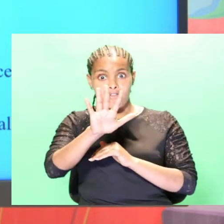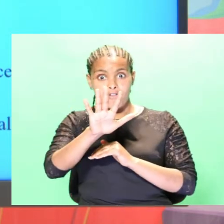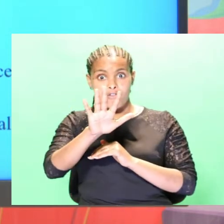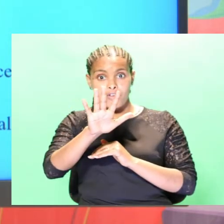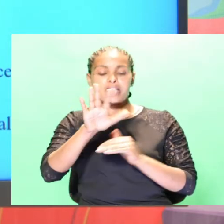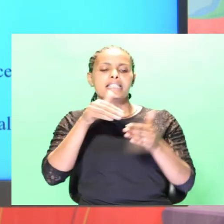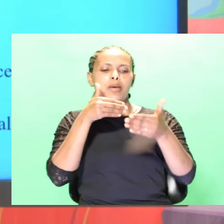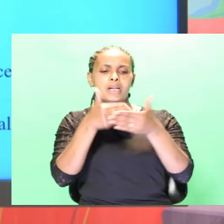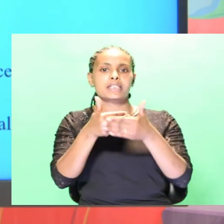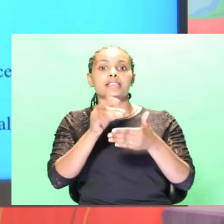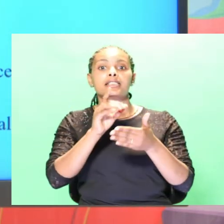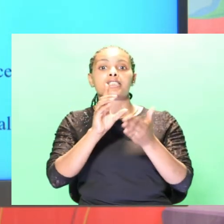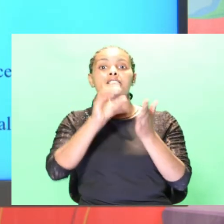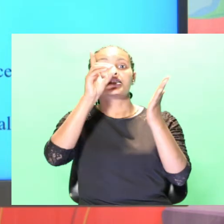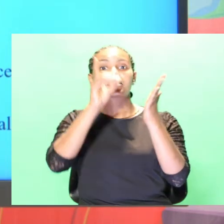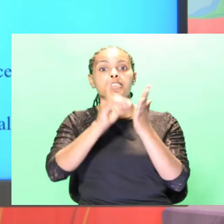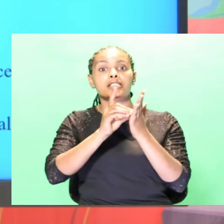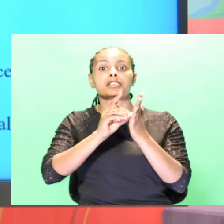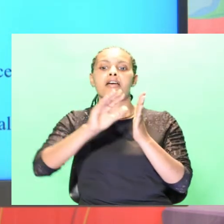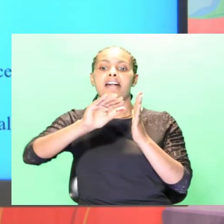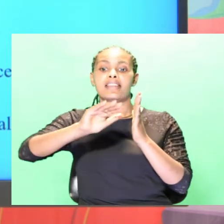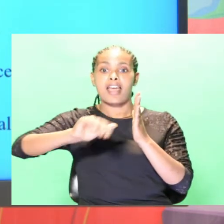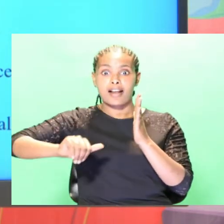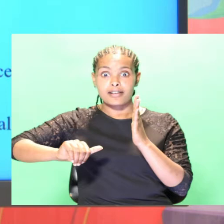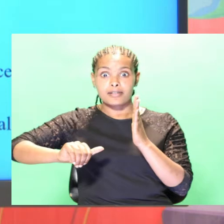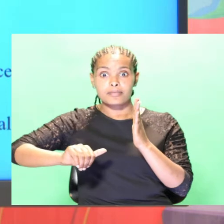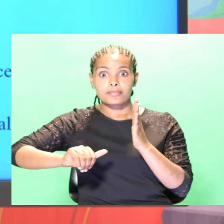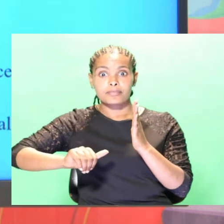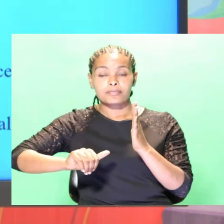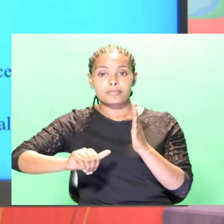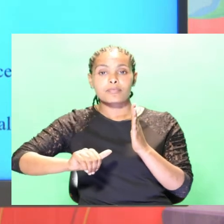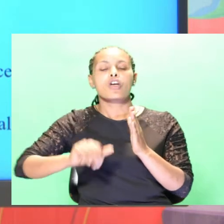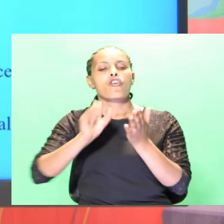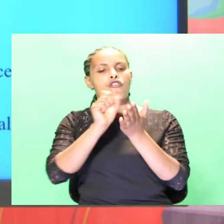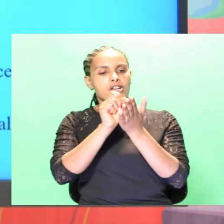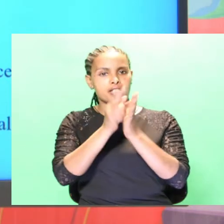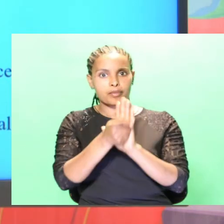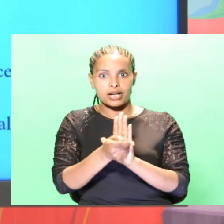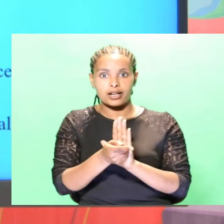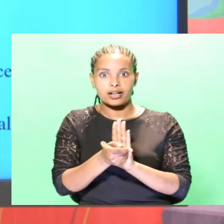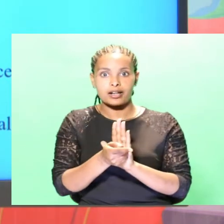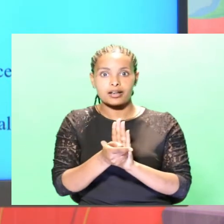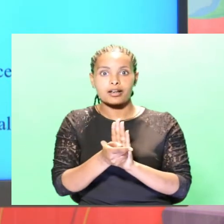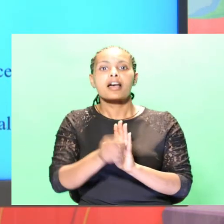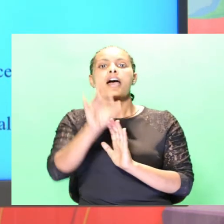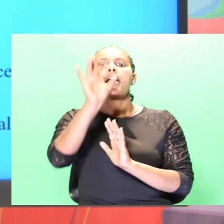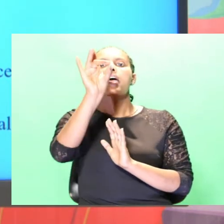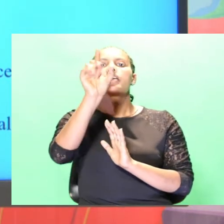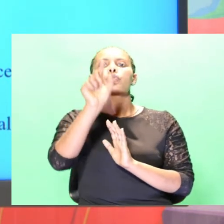the preceding digit retained. For example,